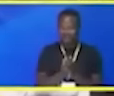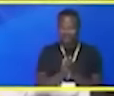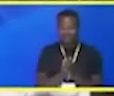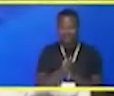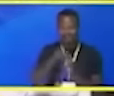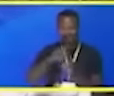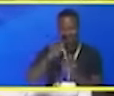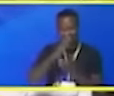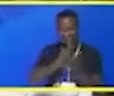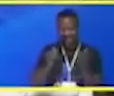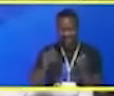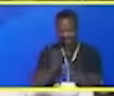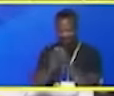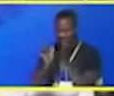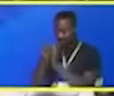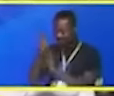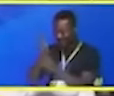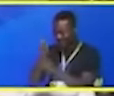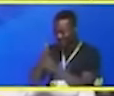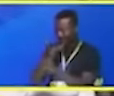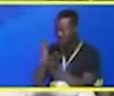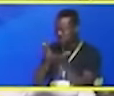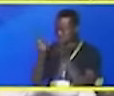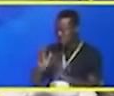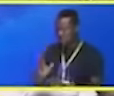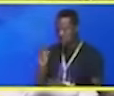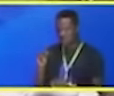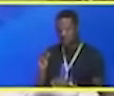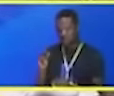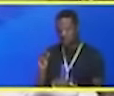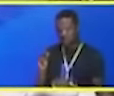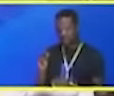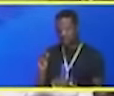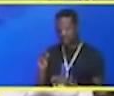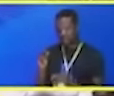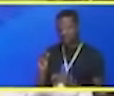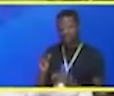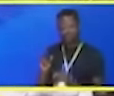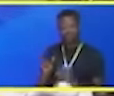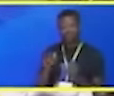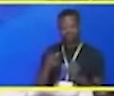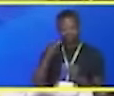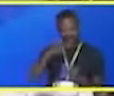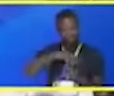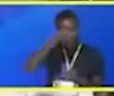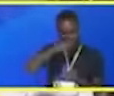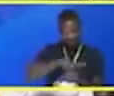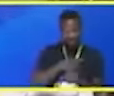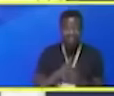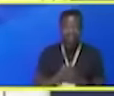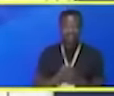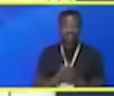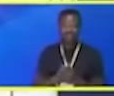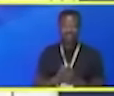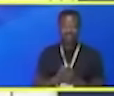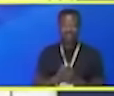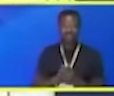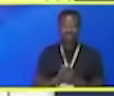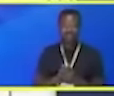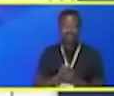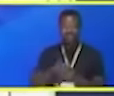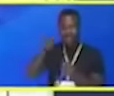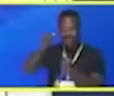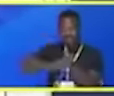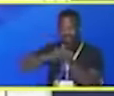In this case, Jesus not being a servant. You see, ladies and gentlemen, hear me. Every